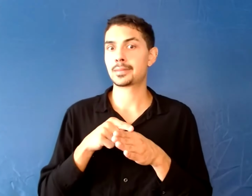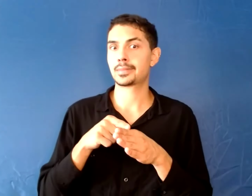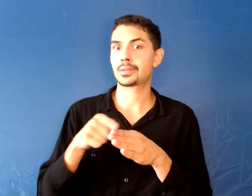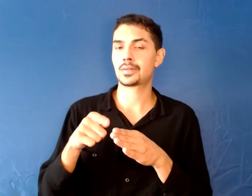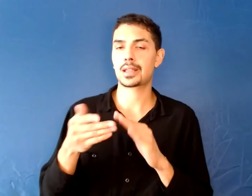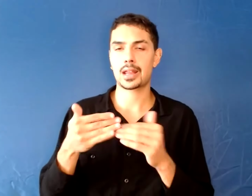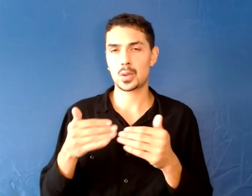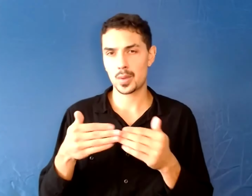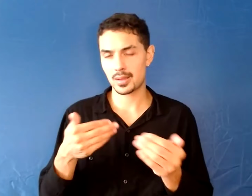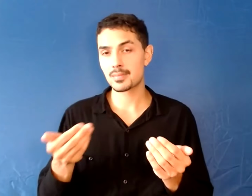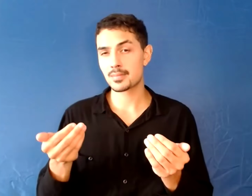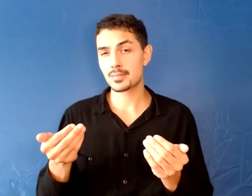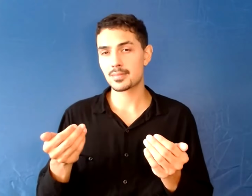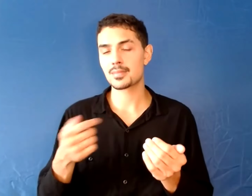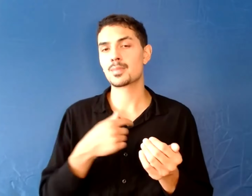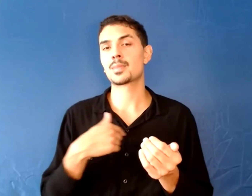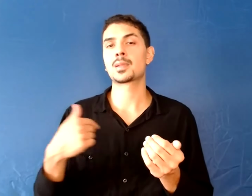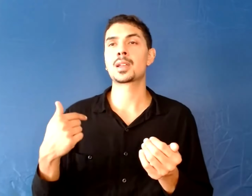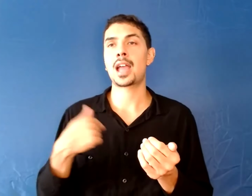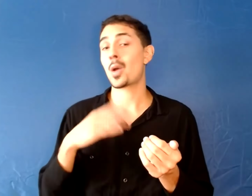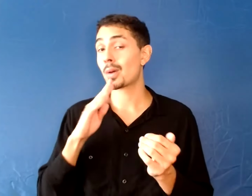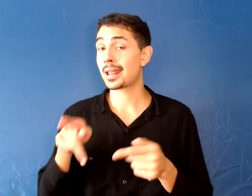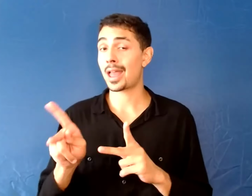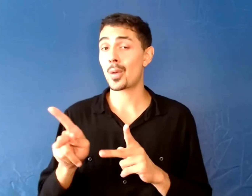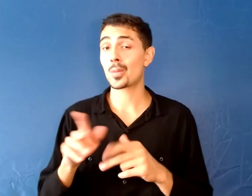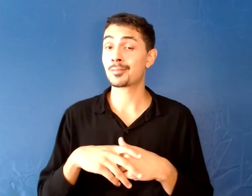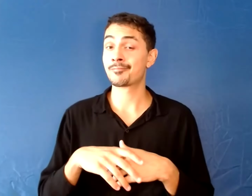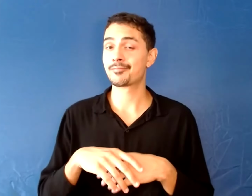anyway. So I would allow it.